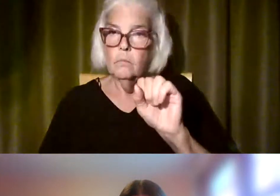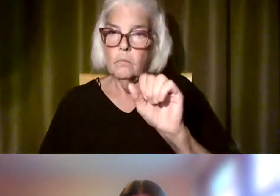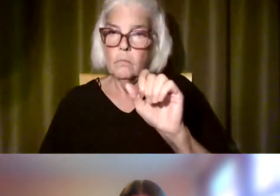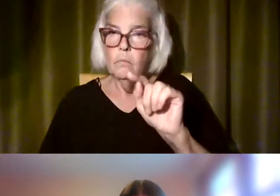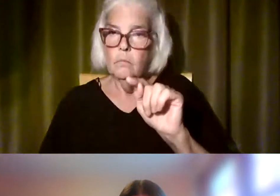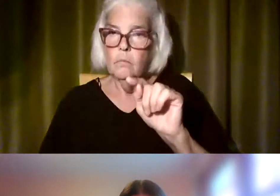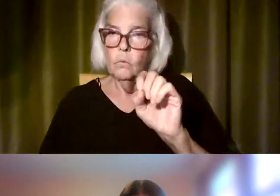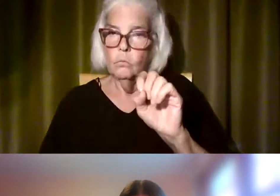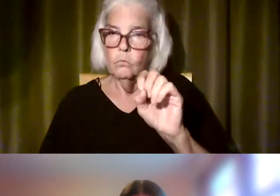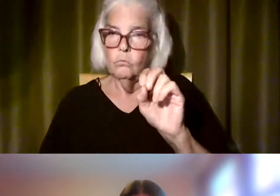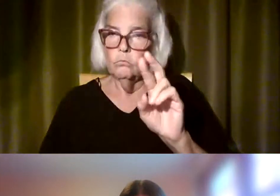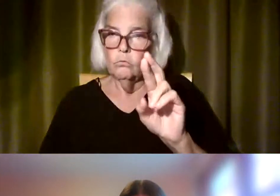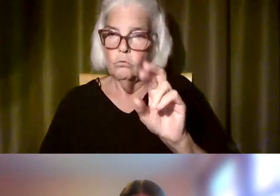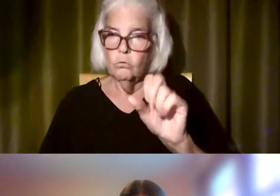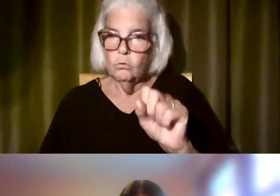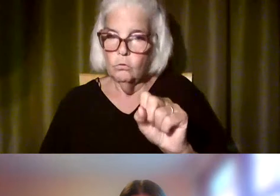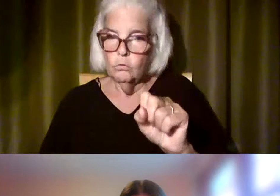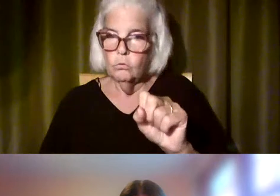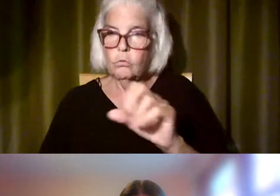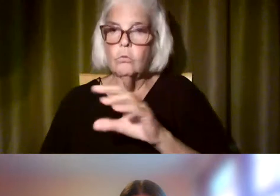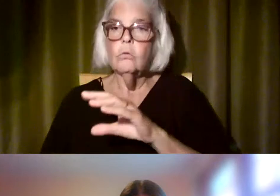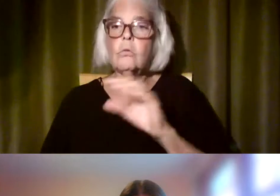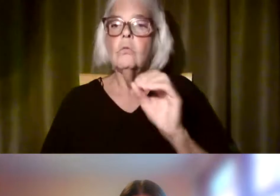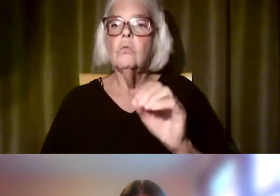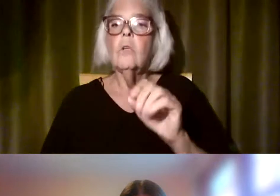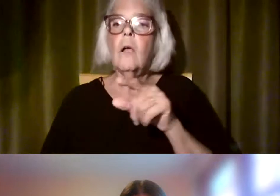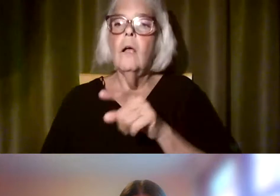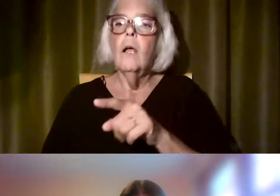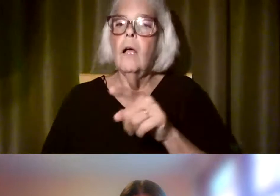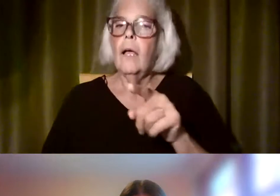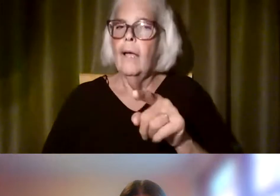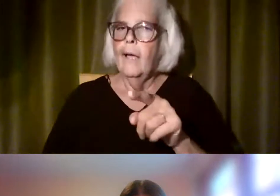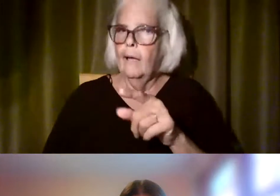originally. So I want to make sure that doesn't happen again this round.